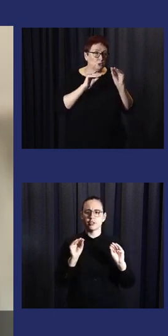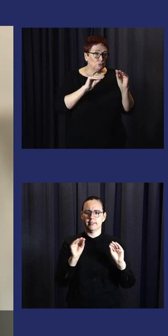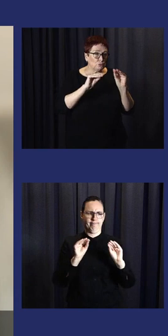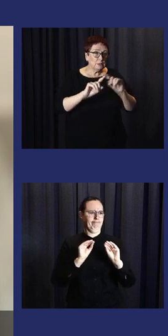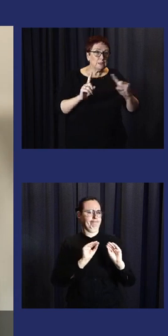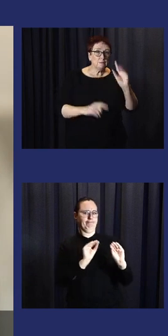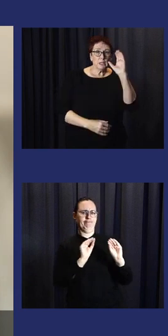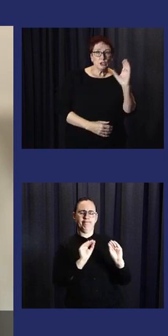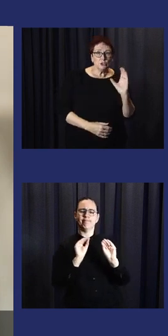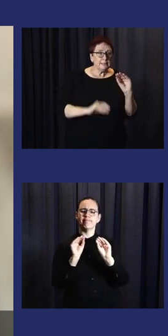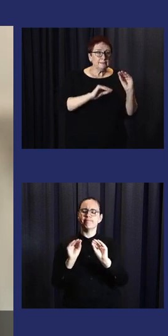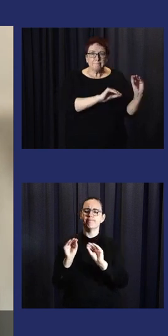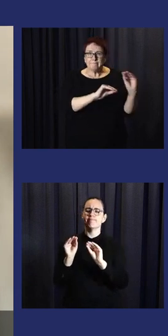in